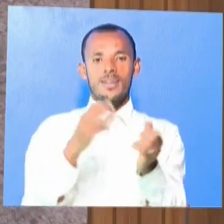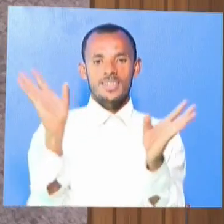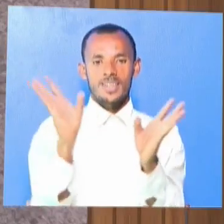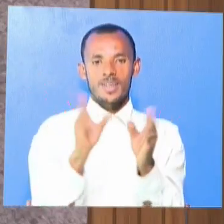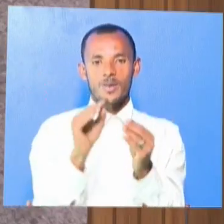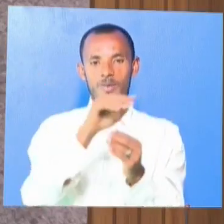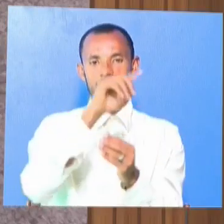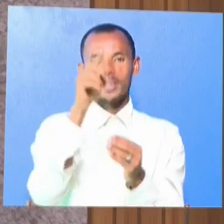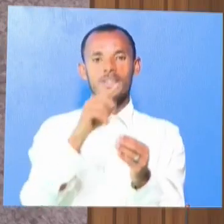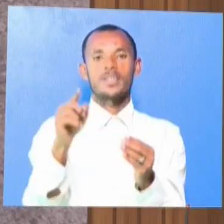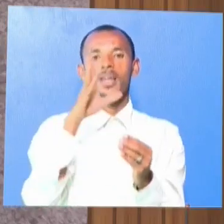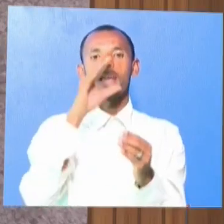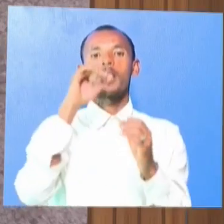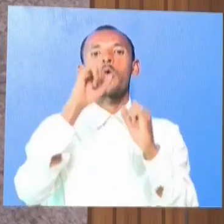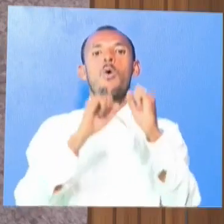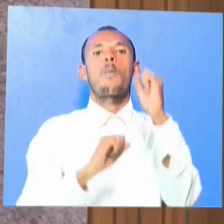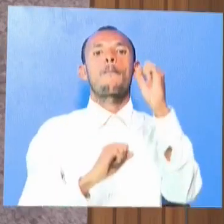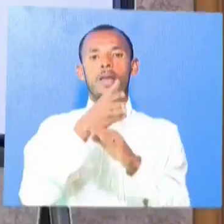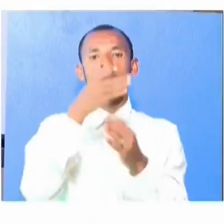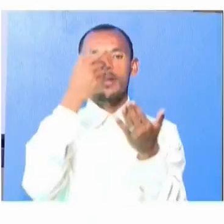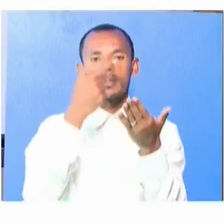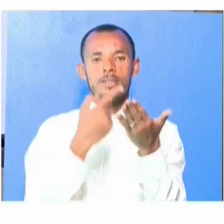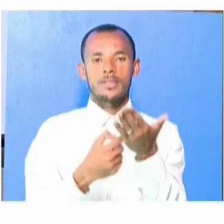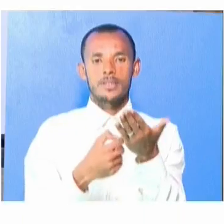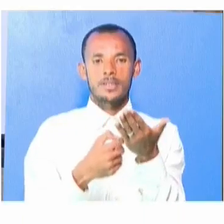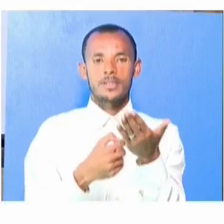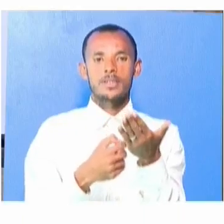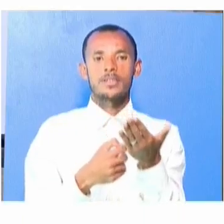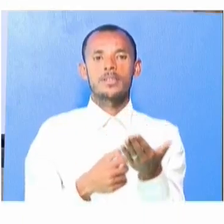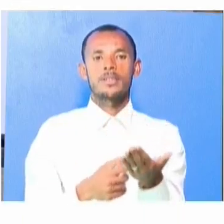and compare integers.